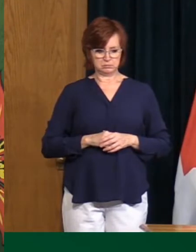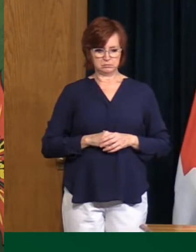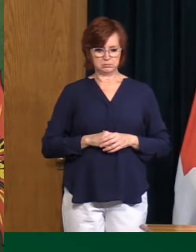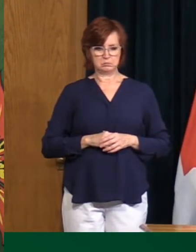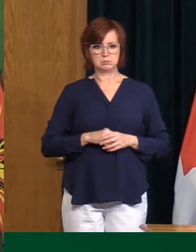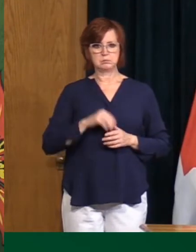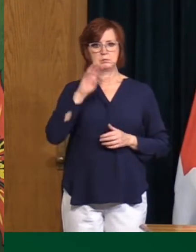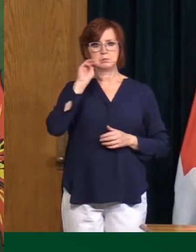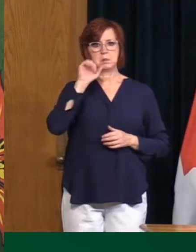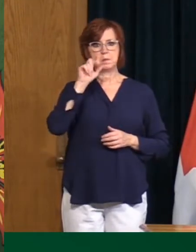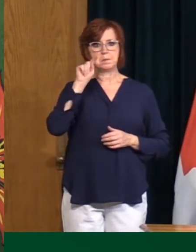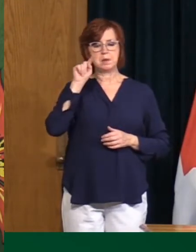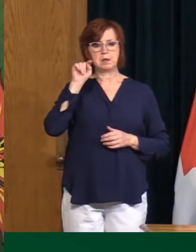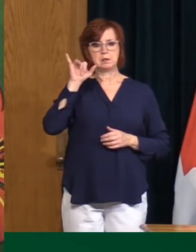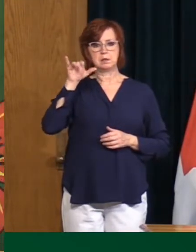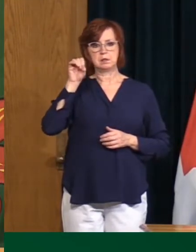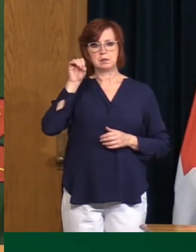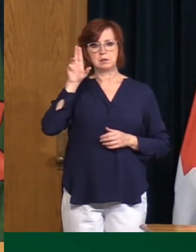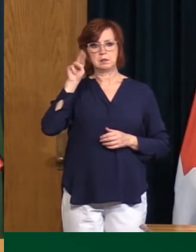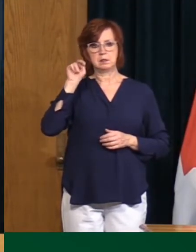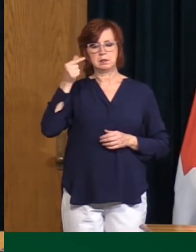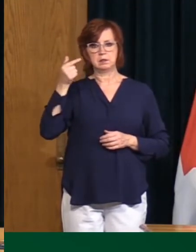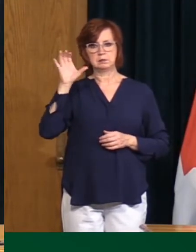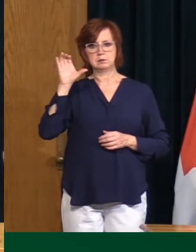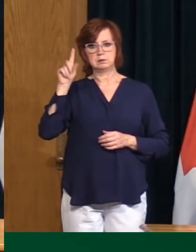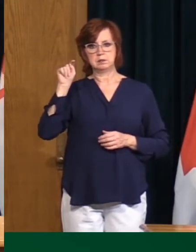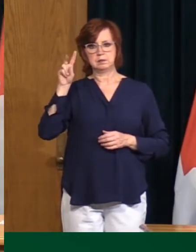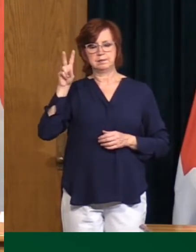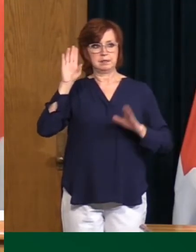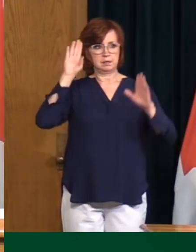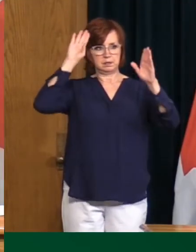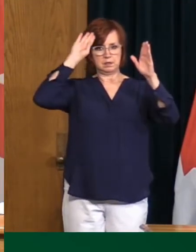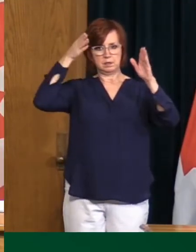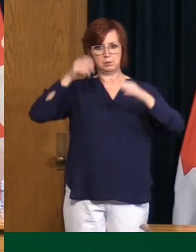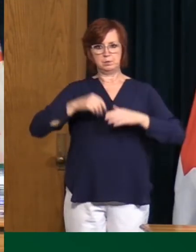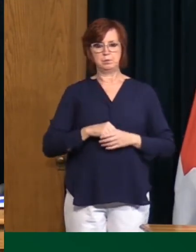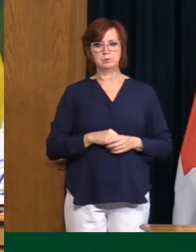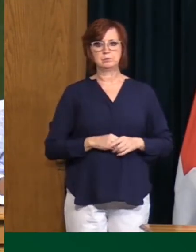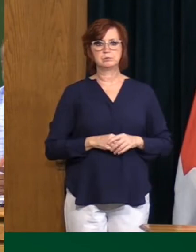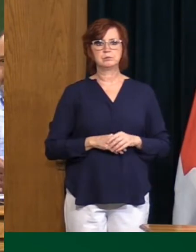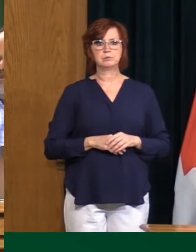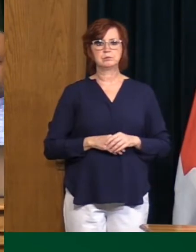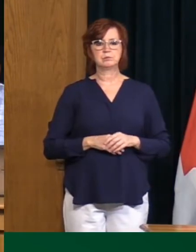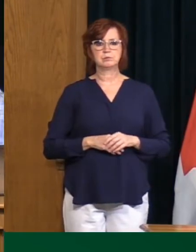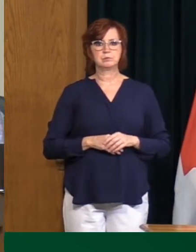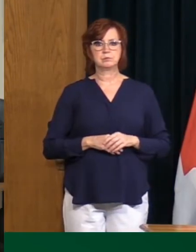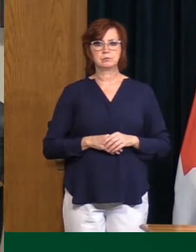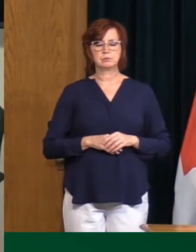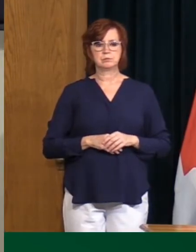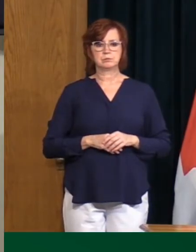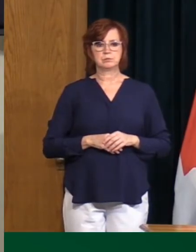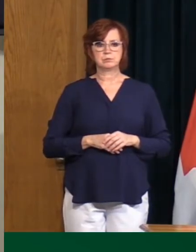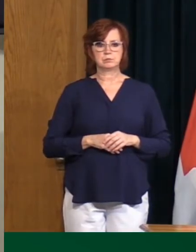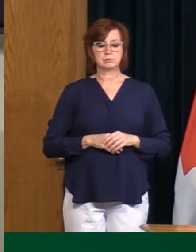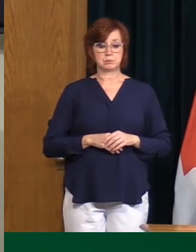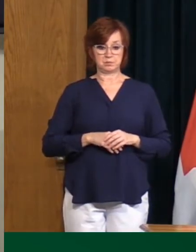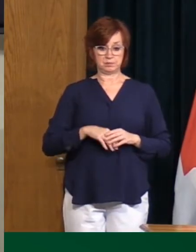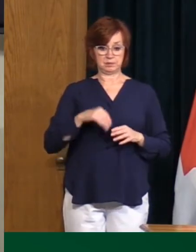We have Matt Young with CTV. Oh, hello. I got a question about the expanded